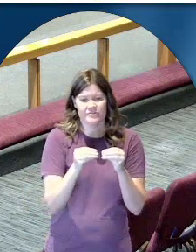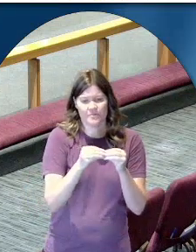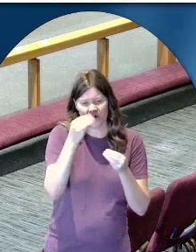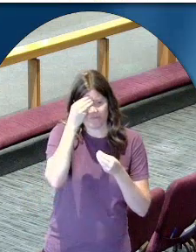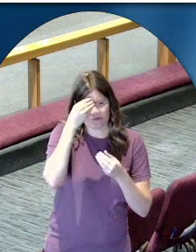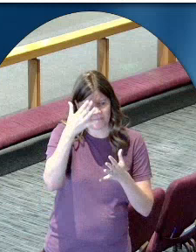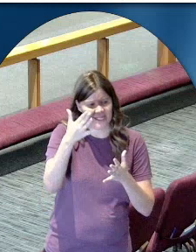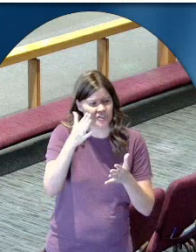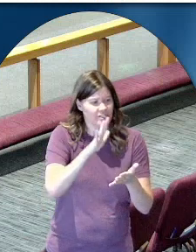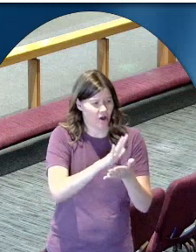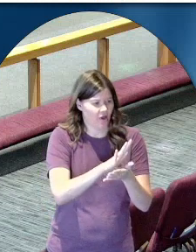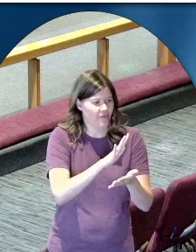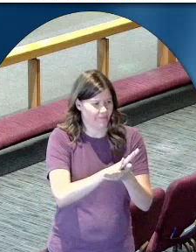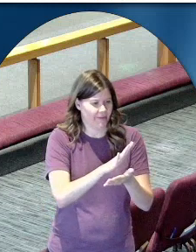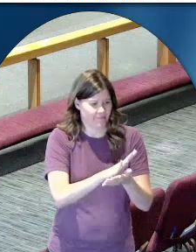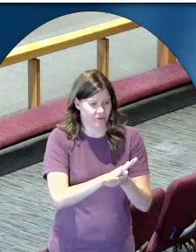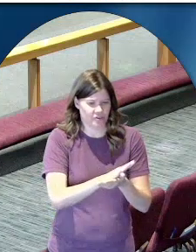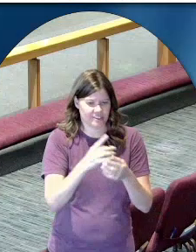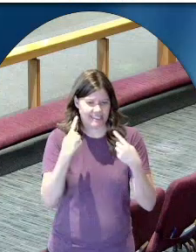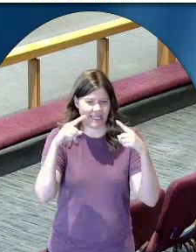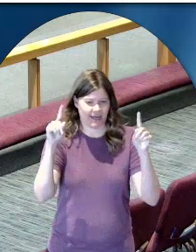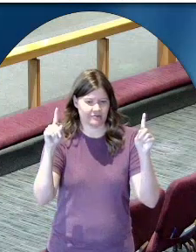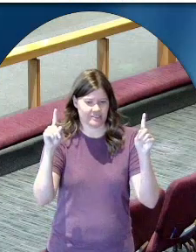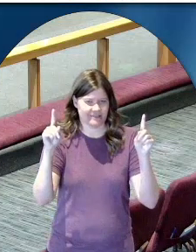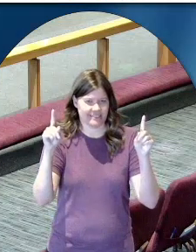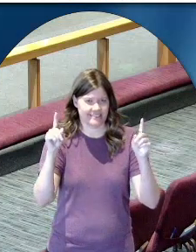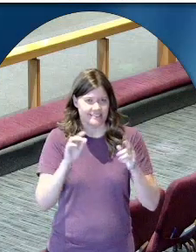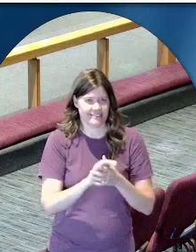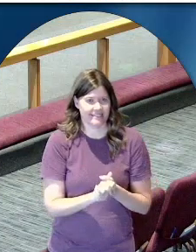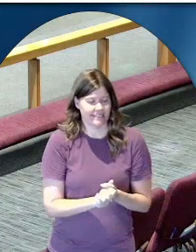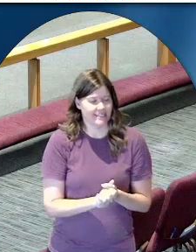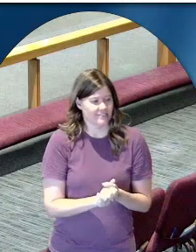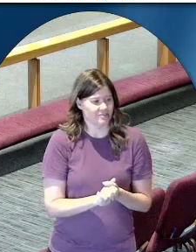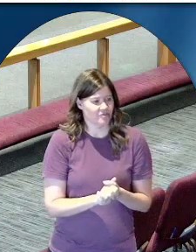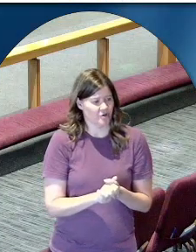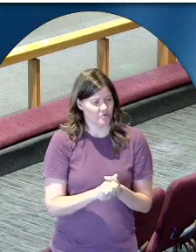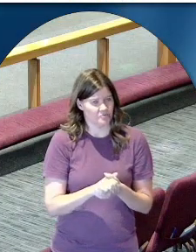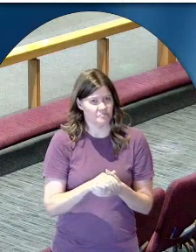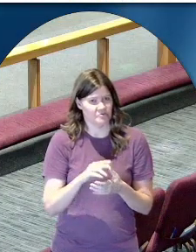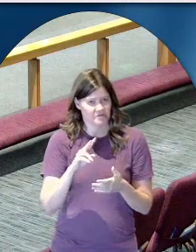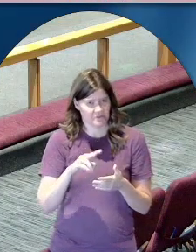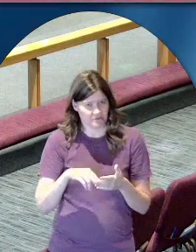okay. Anyway, take a look. It's,